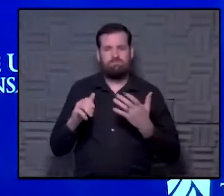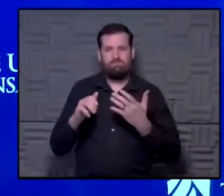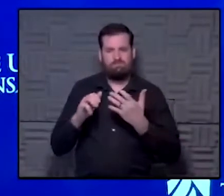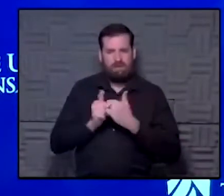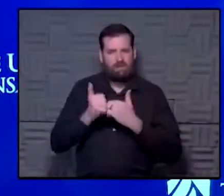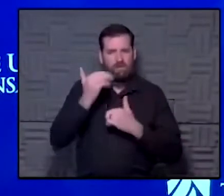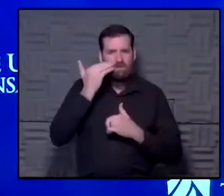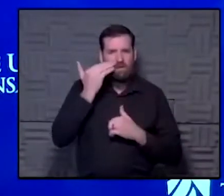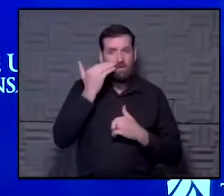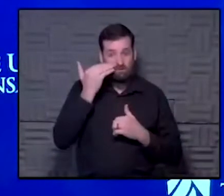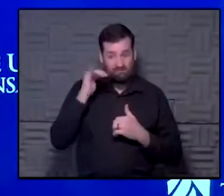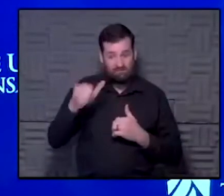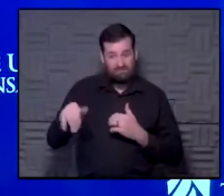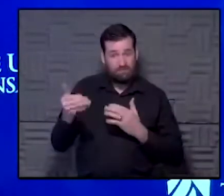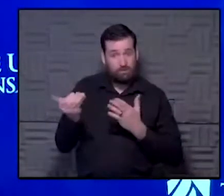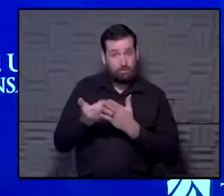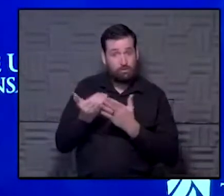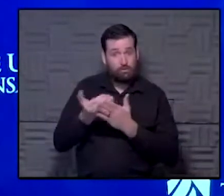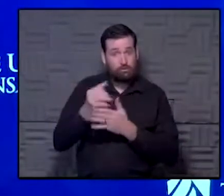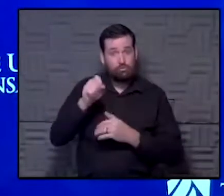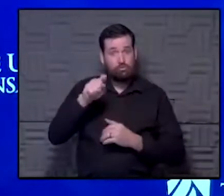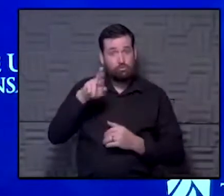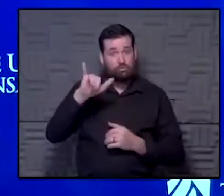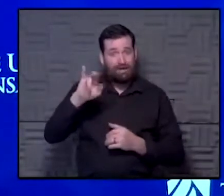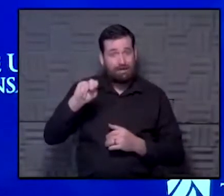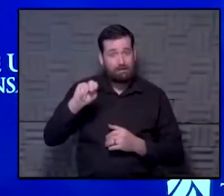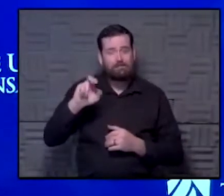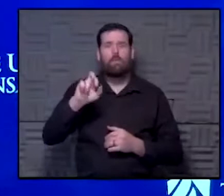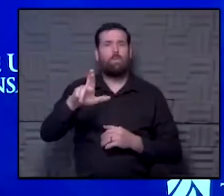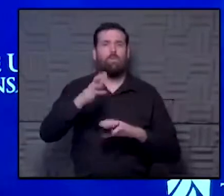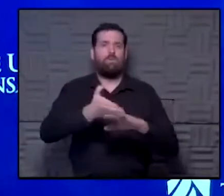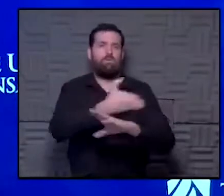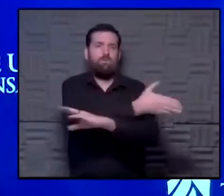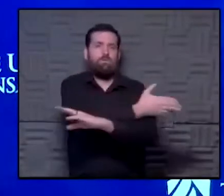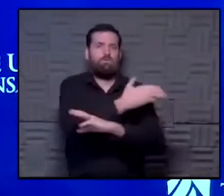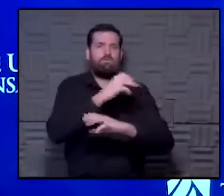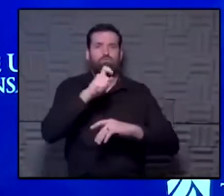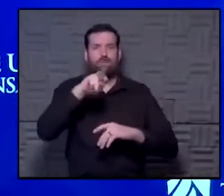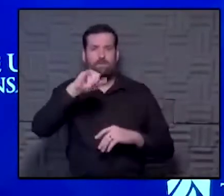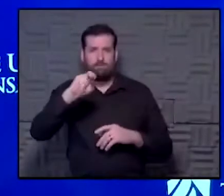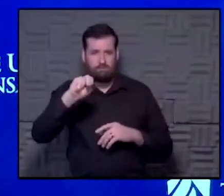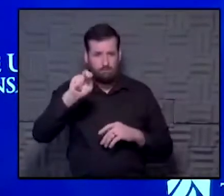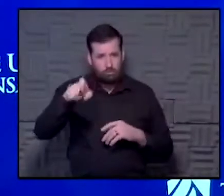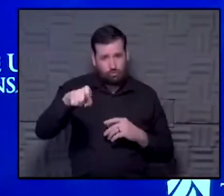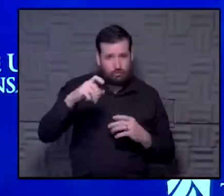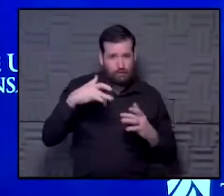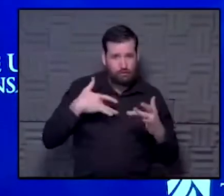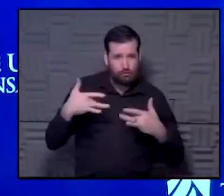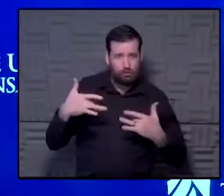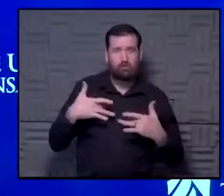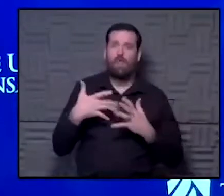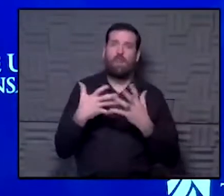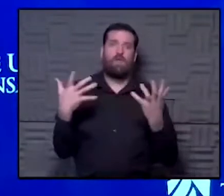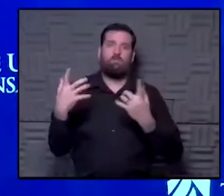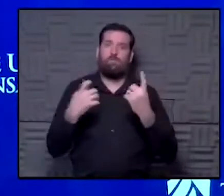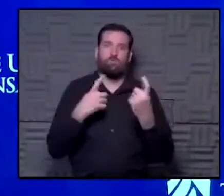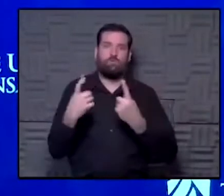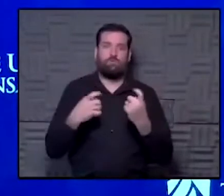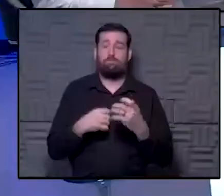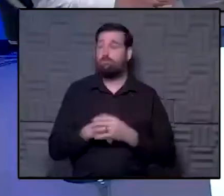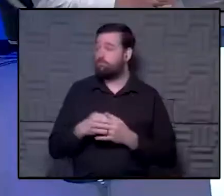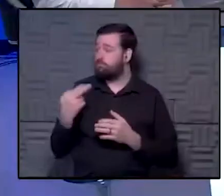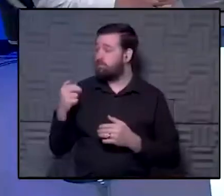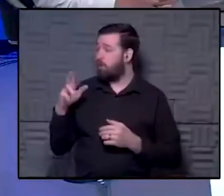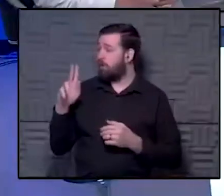know if this is the new strain? Or is it the old strain? And should we be concerned? She just has a lot of questions.